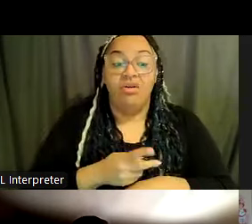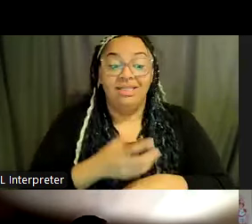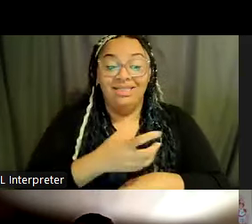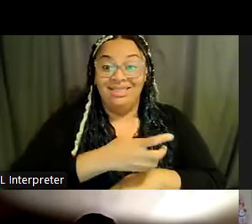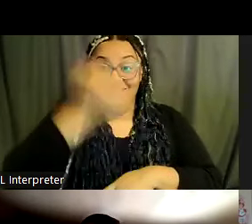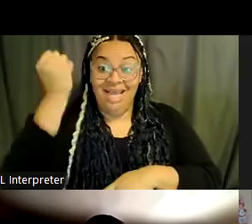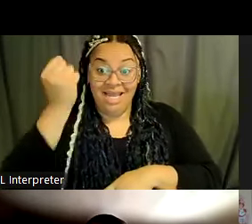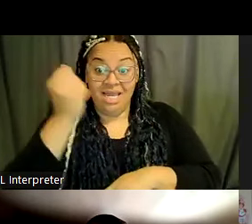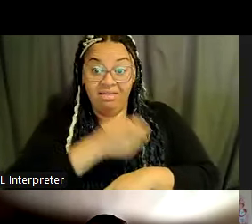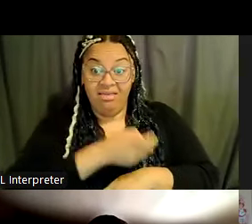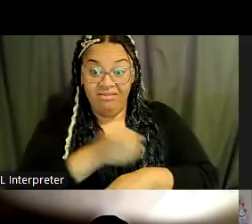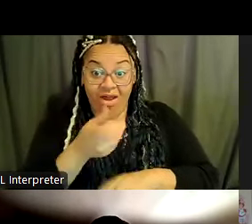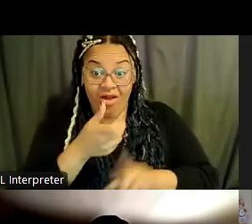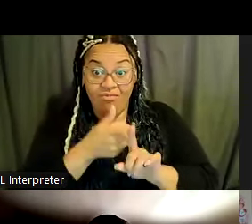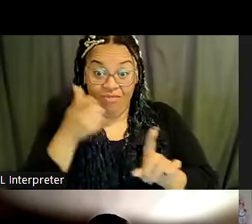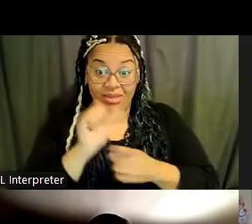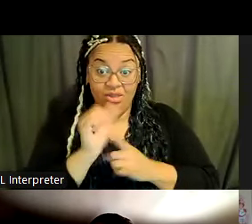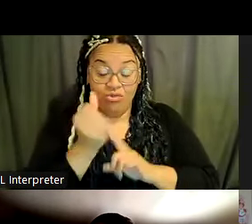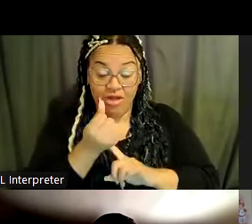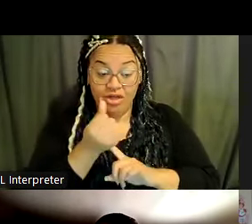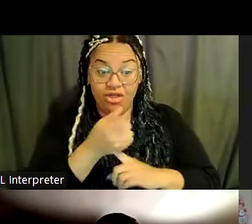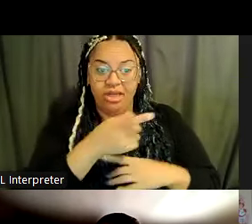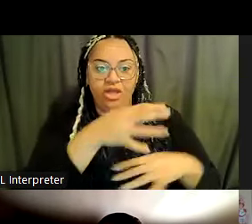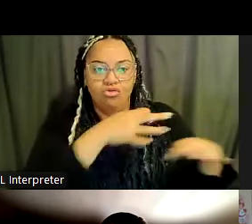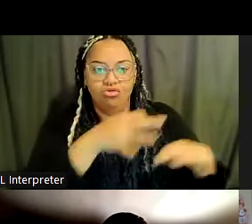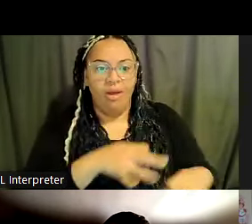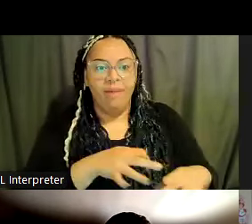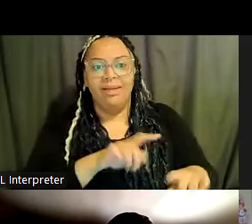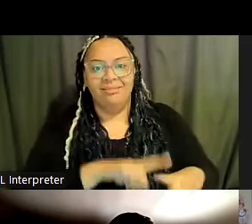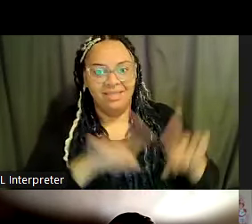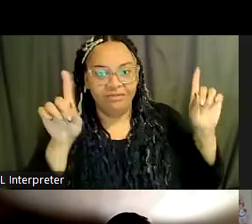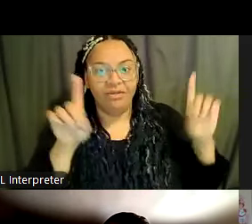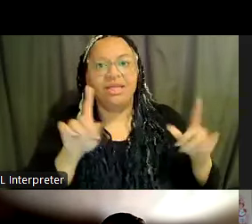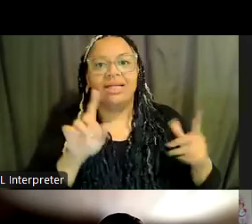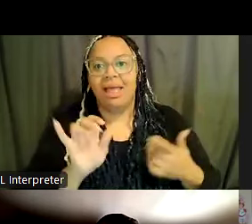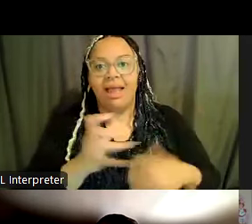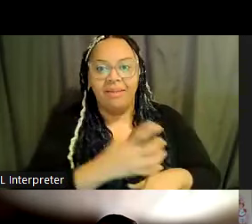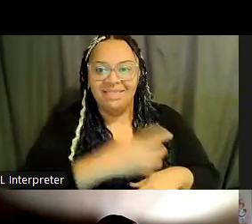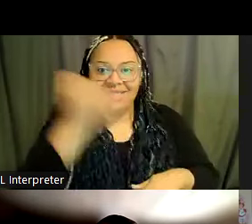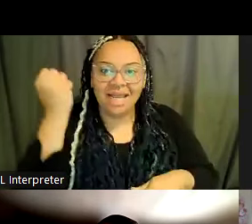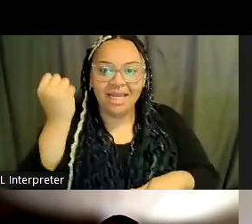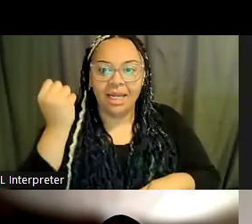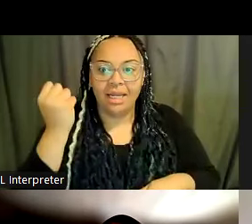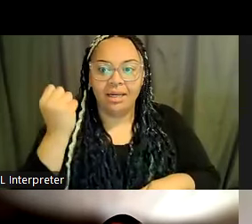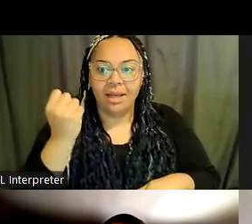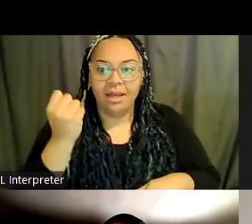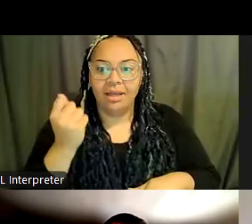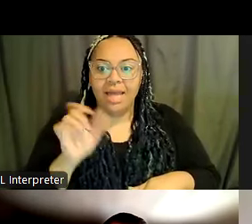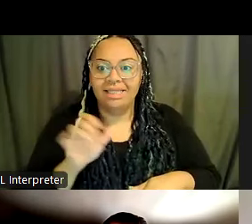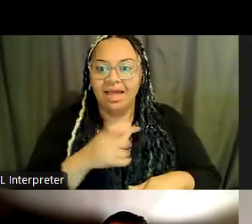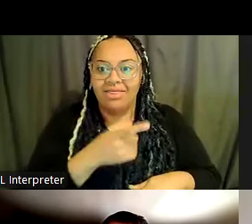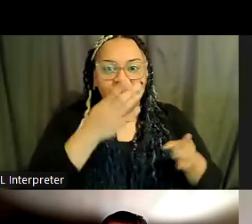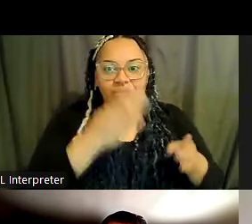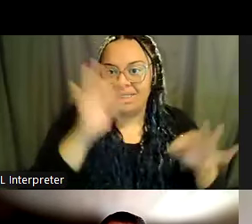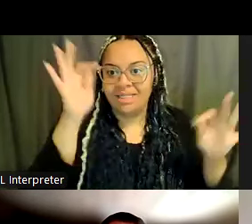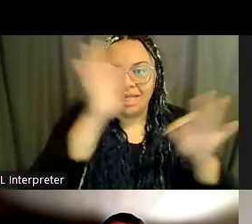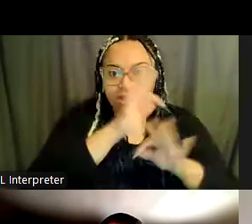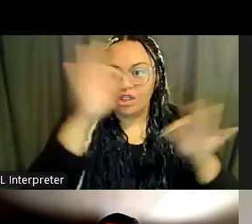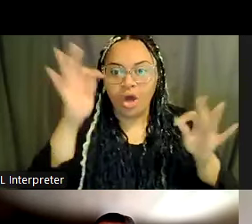away from the situation you're describing is a little bit more, I'm taking these firearms away and it's almost like this person doesn't know or support